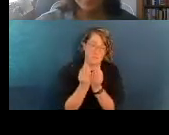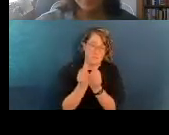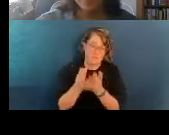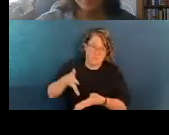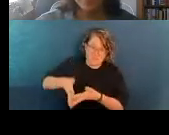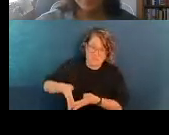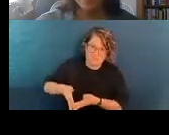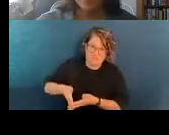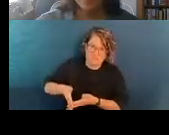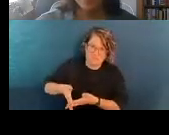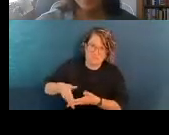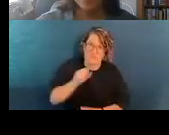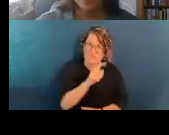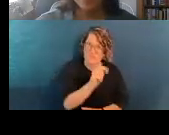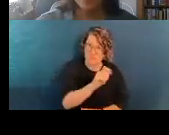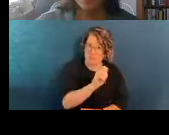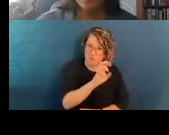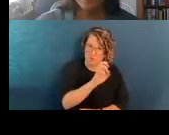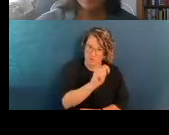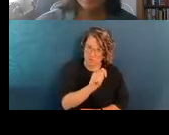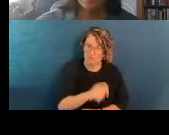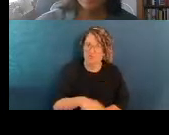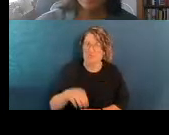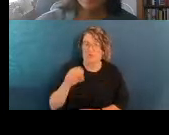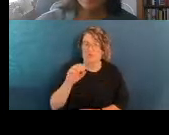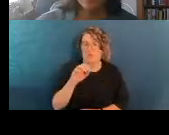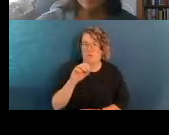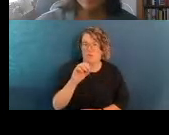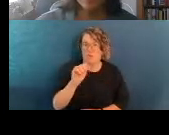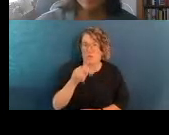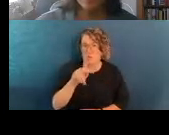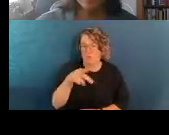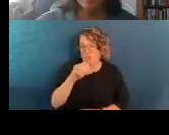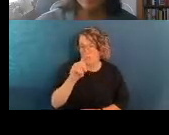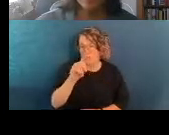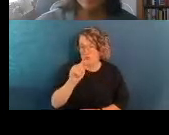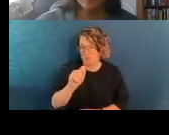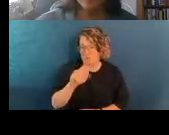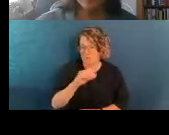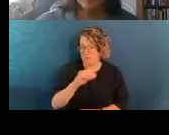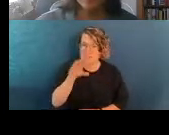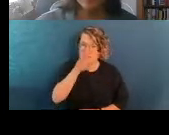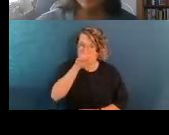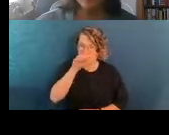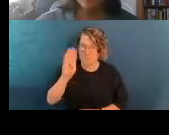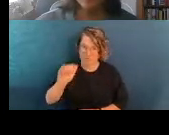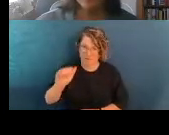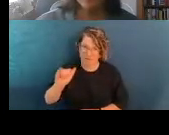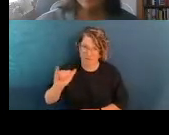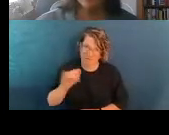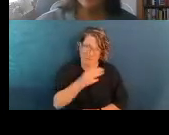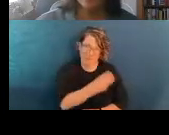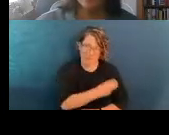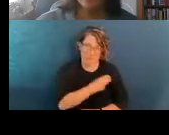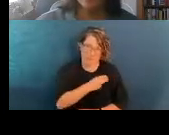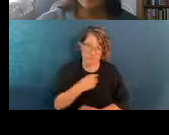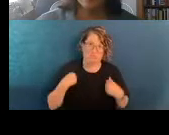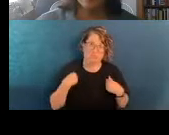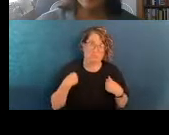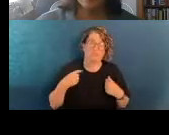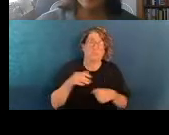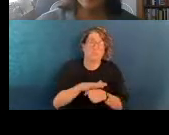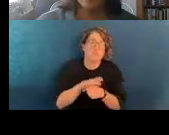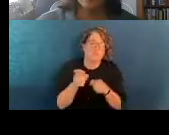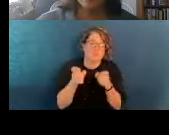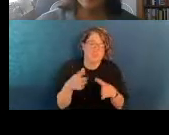St. Laurent, Oak Point, and Duck Bay, Manitoba. So I'm currently also acting regional director for the Indigenous Health team